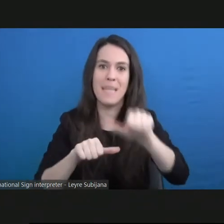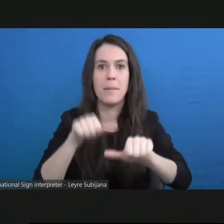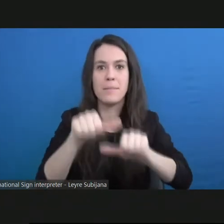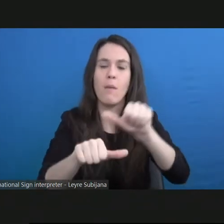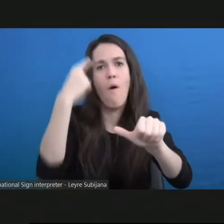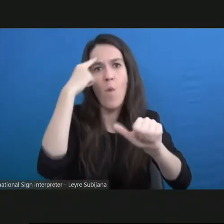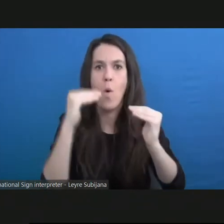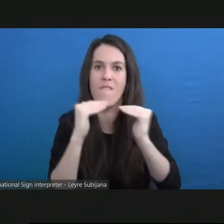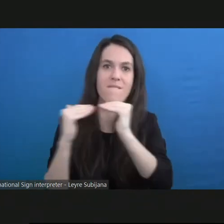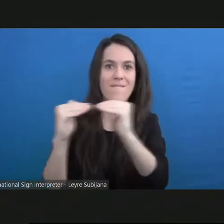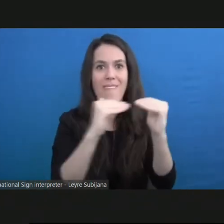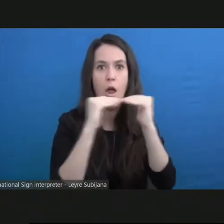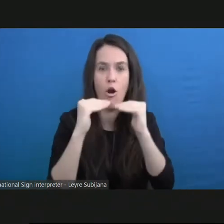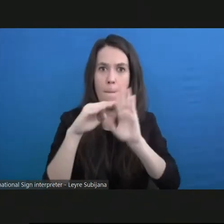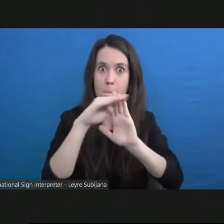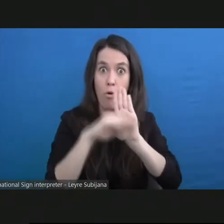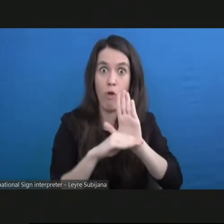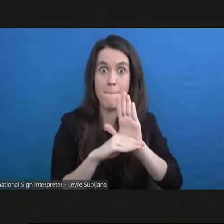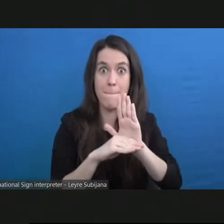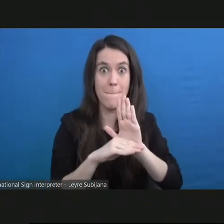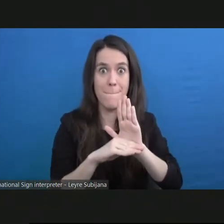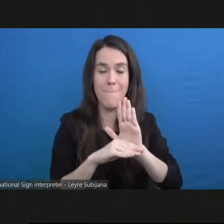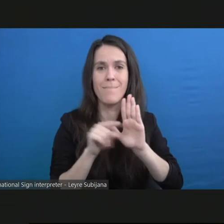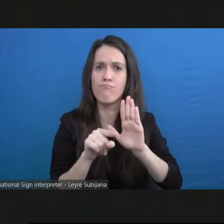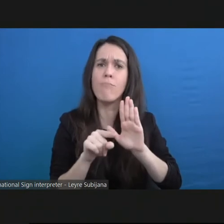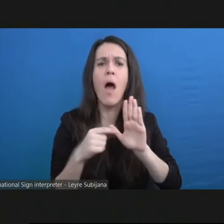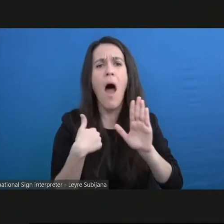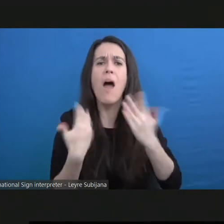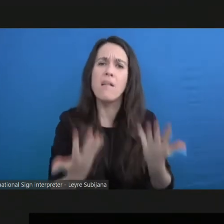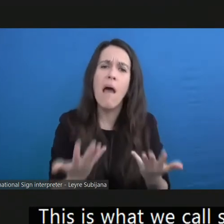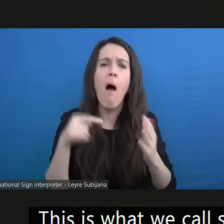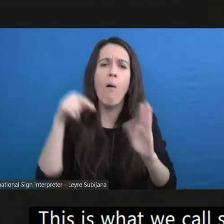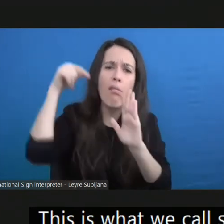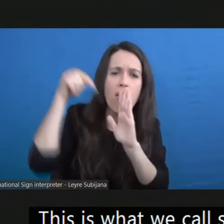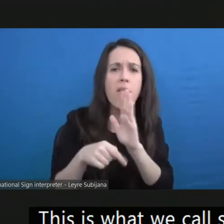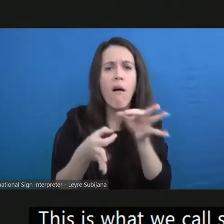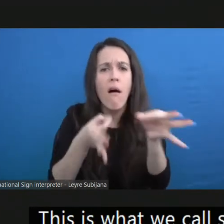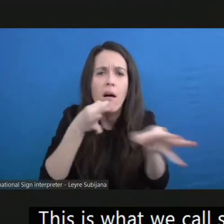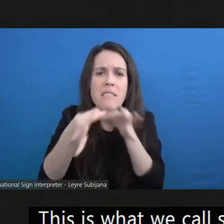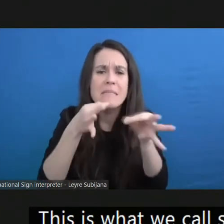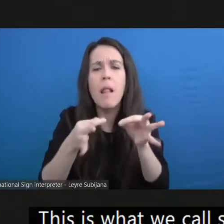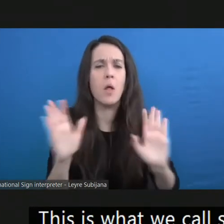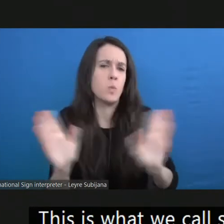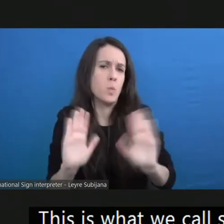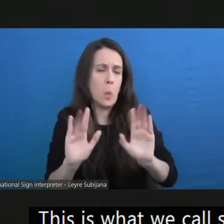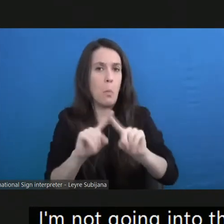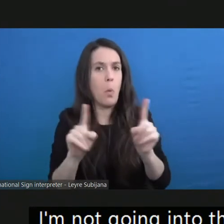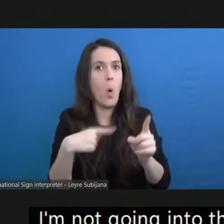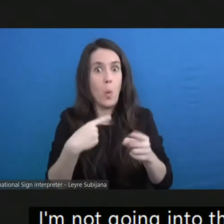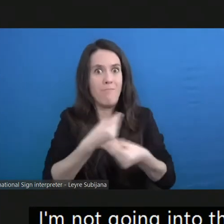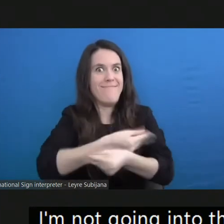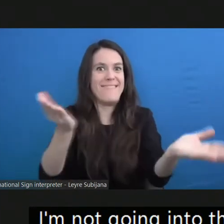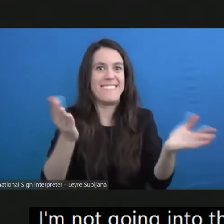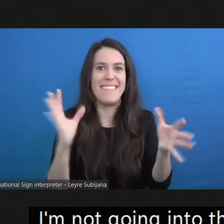of all these fairness steps, but you know, you will find, I assume you will receive a link to